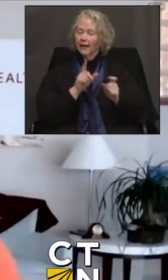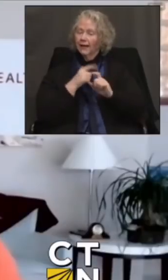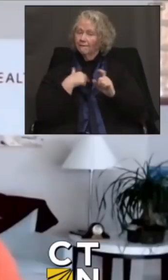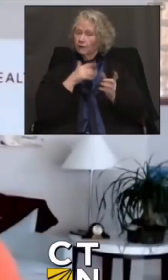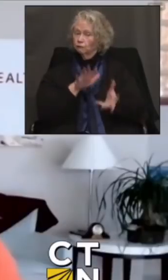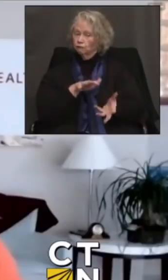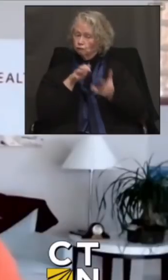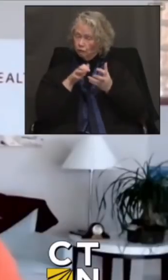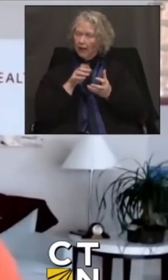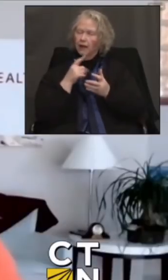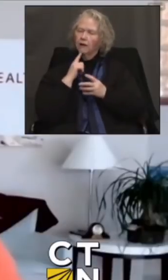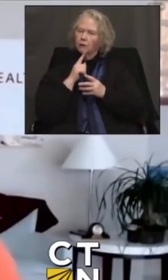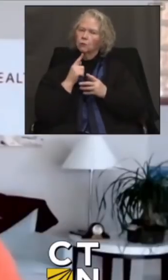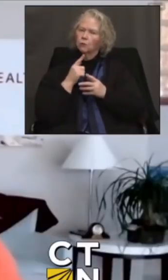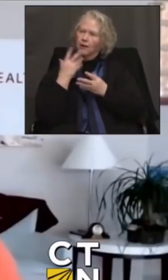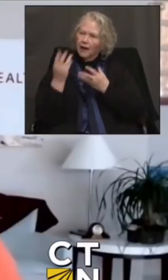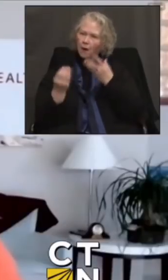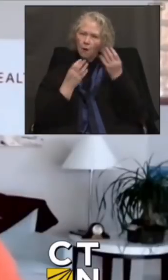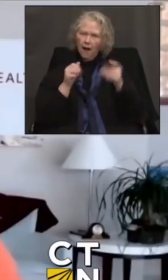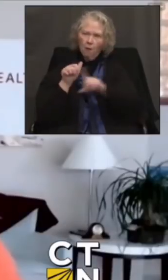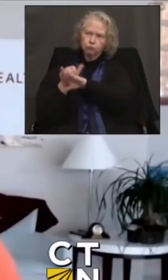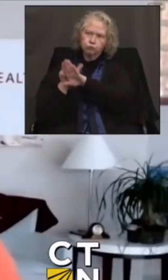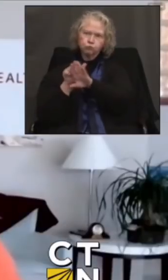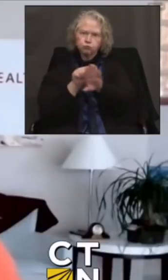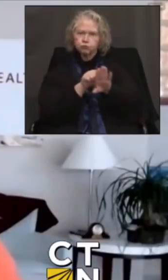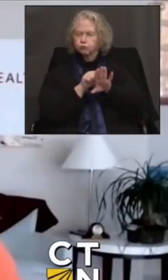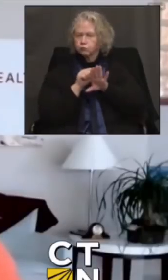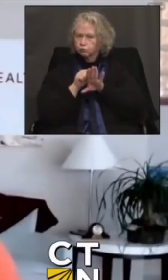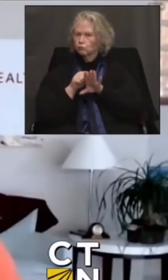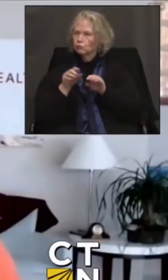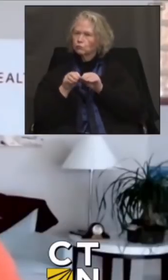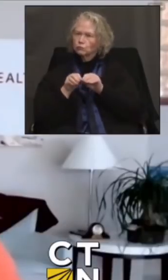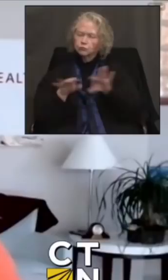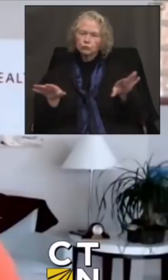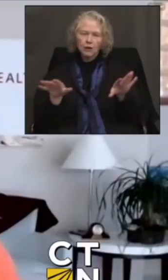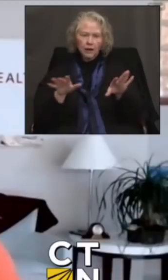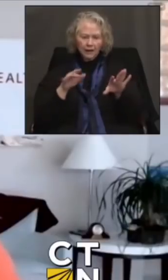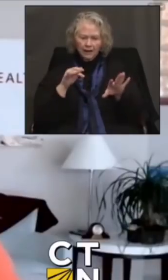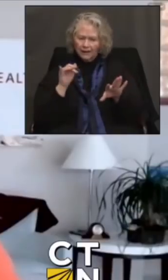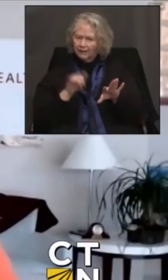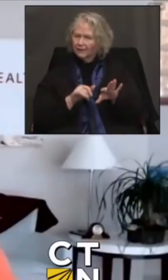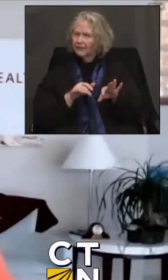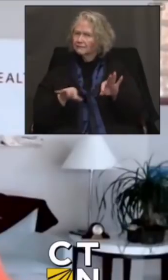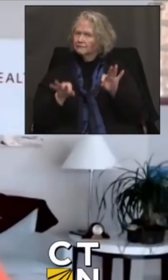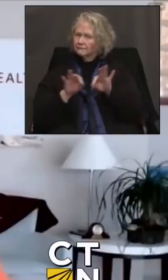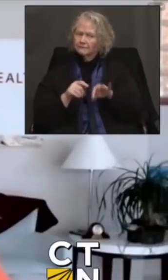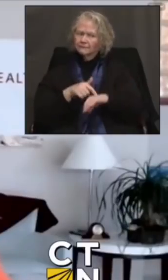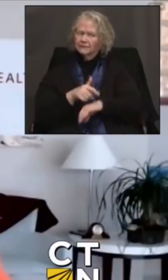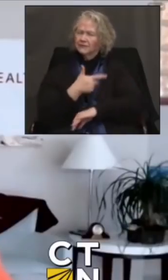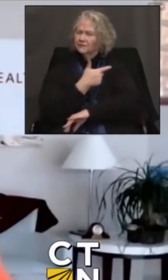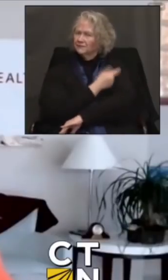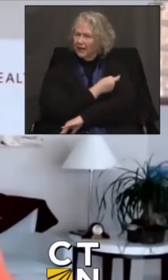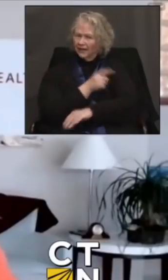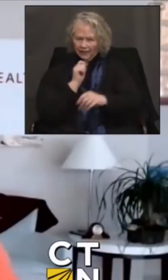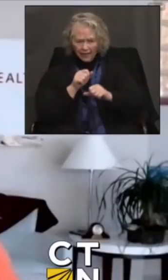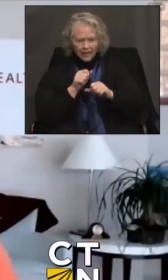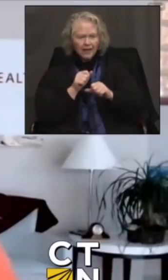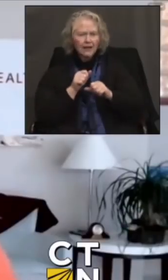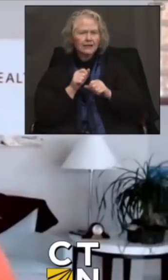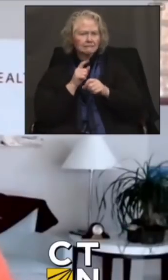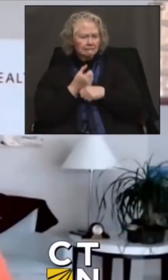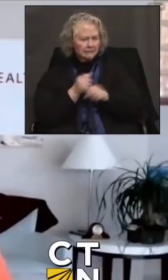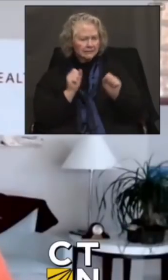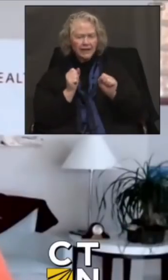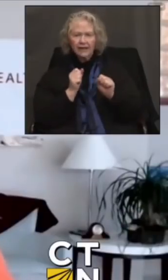to door to get the word out in those communities about how reliable and safe the vaccine is and how it's